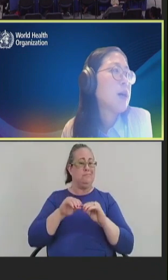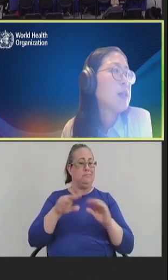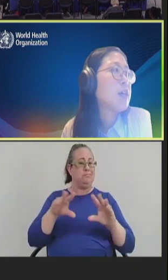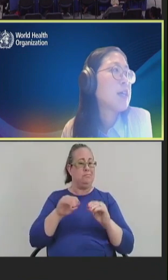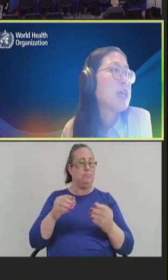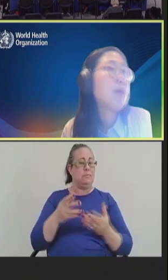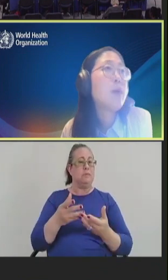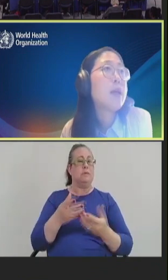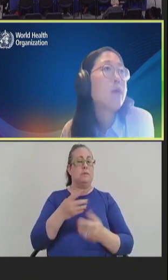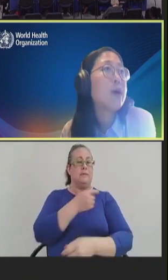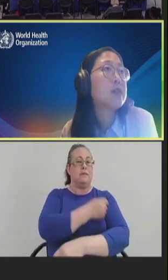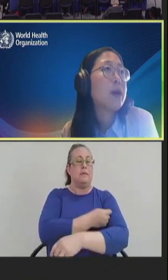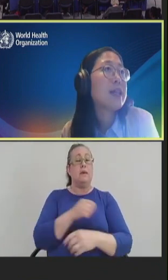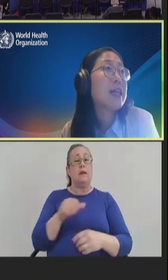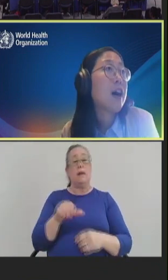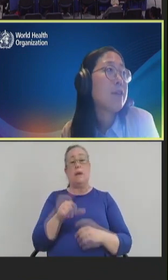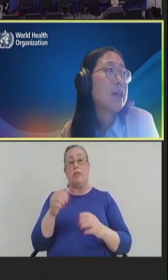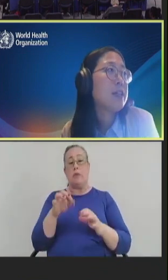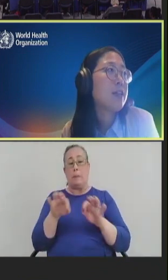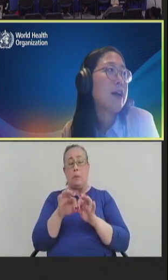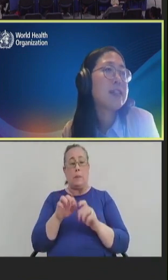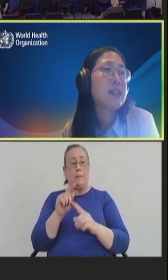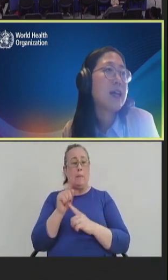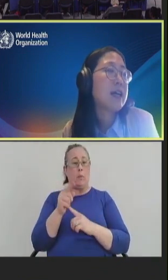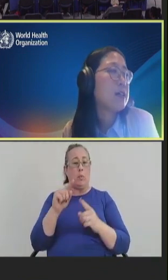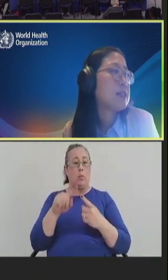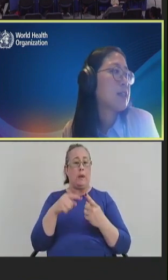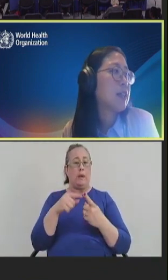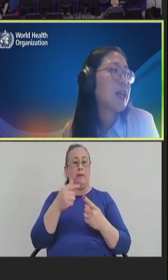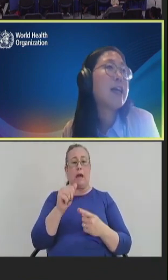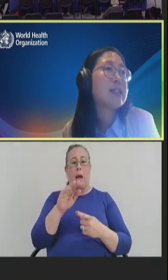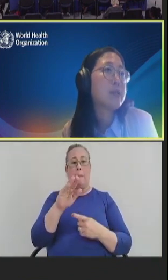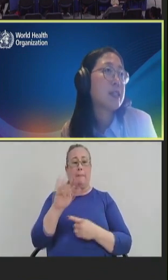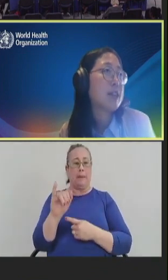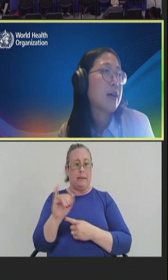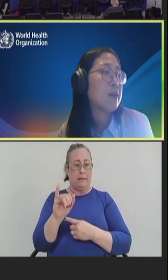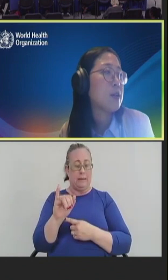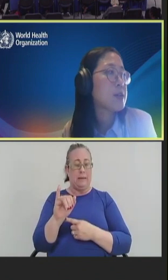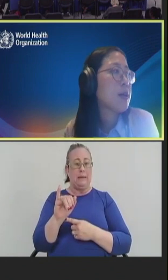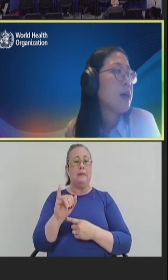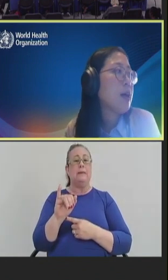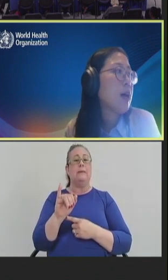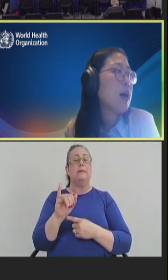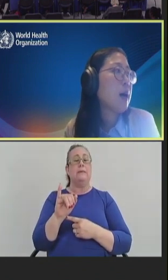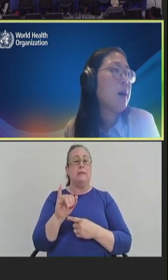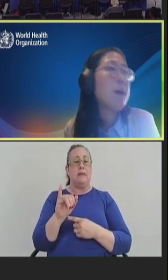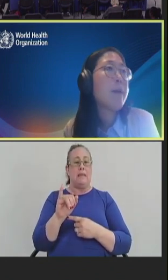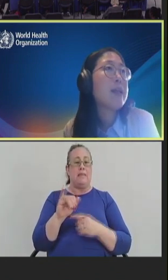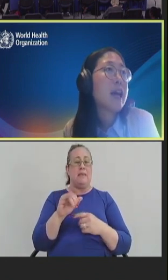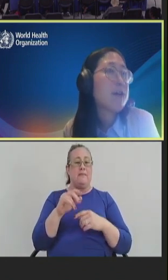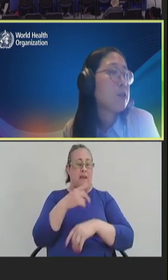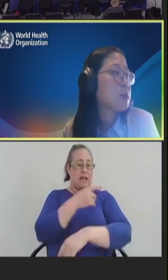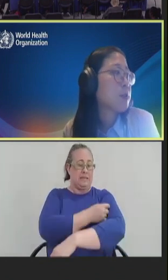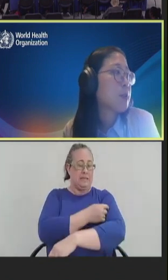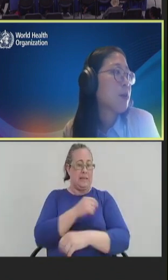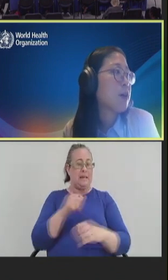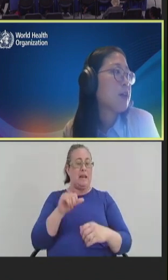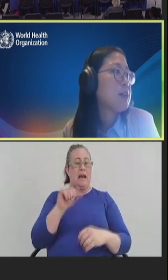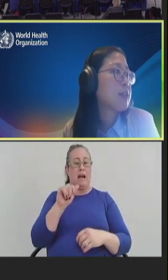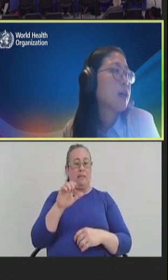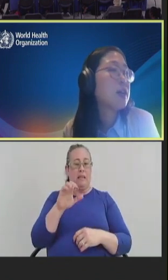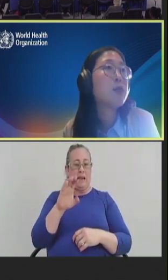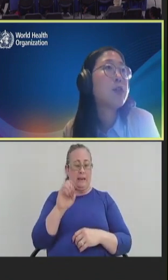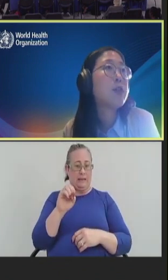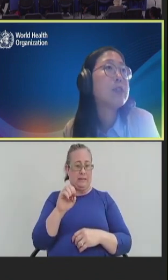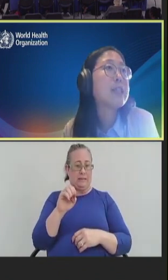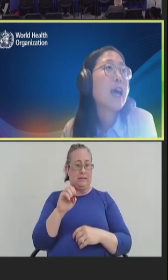Also, another key moment was when Gavi, the Vaccine Alliance was established by the efforts from the